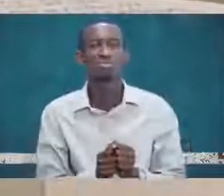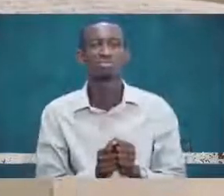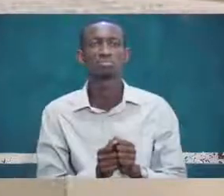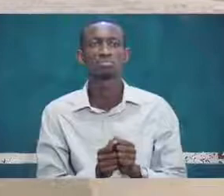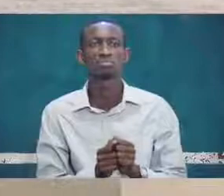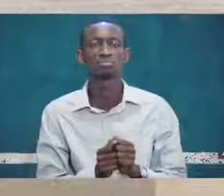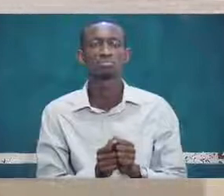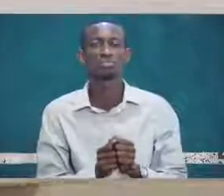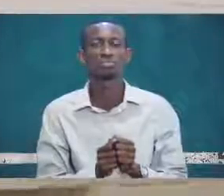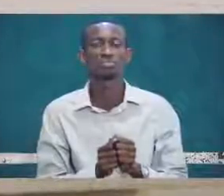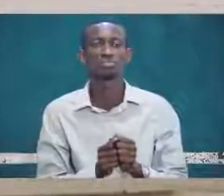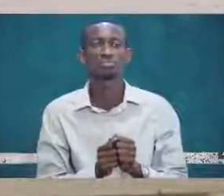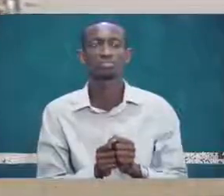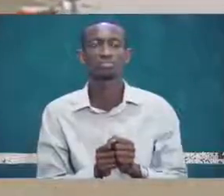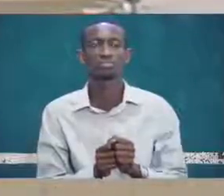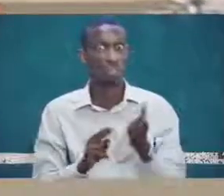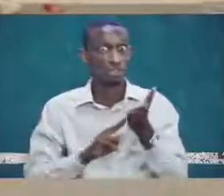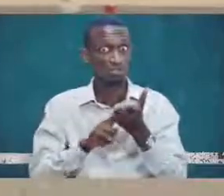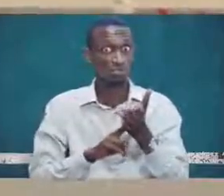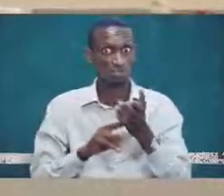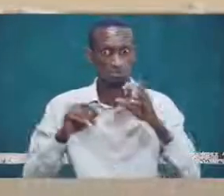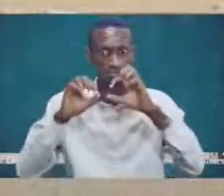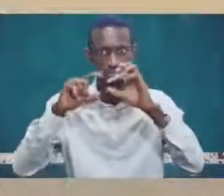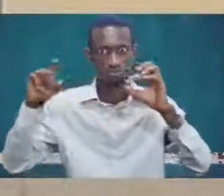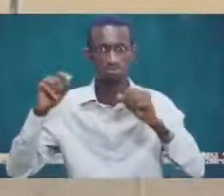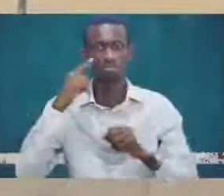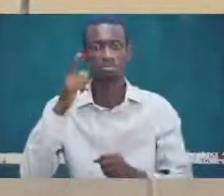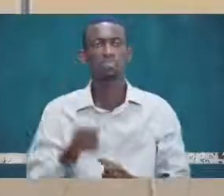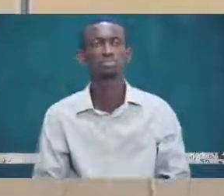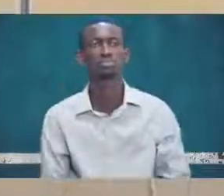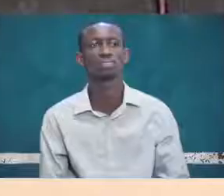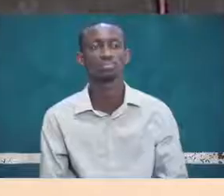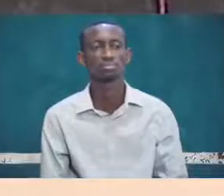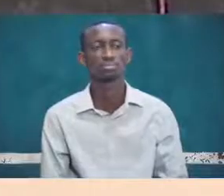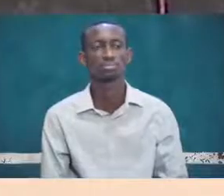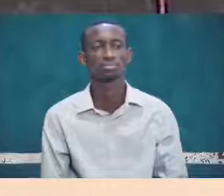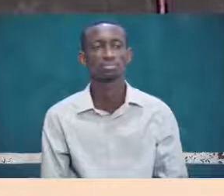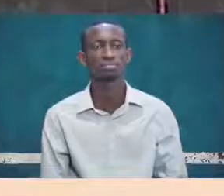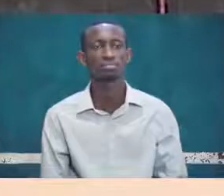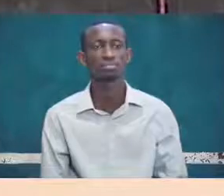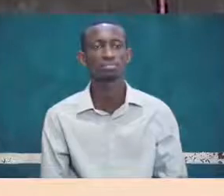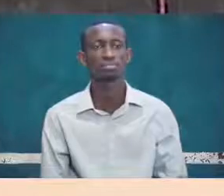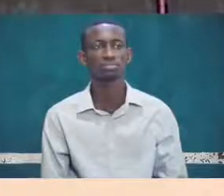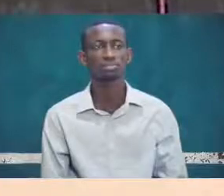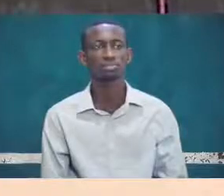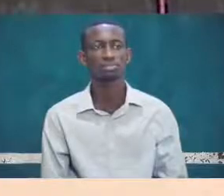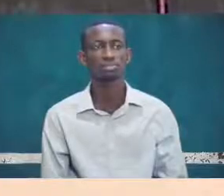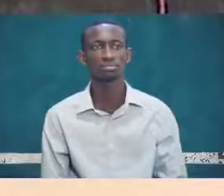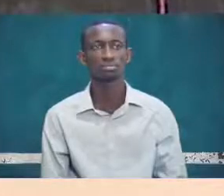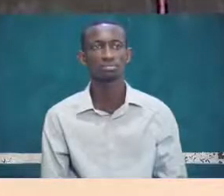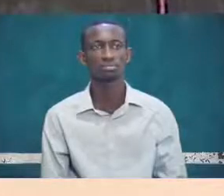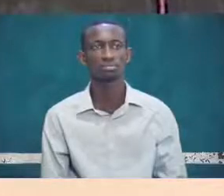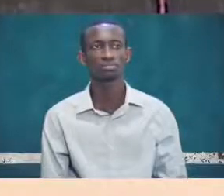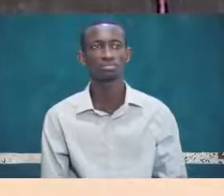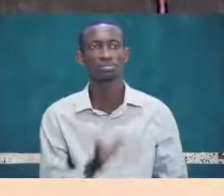proportion. Okay? I guess you finished this side because we've been working on this. Let's erase this.